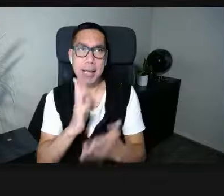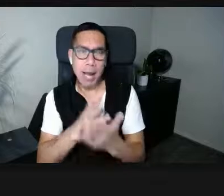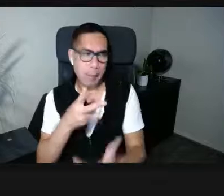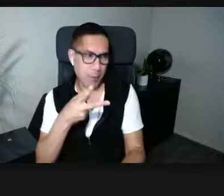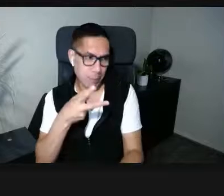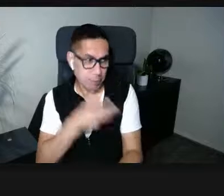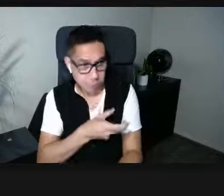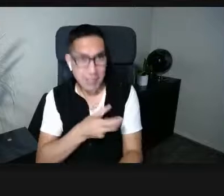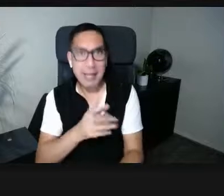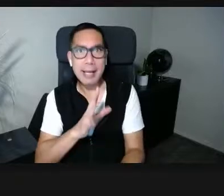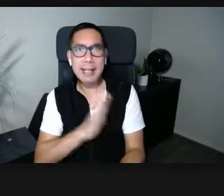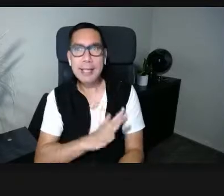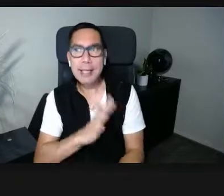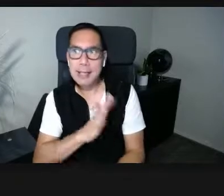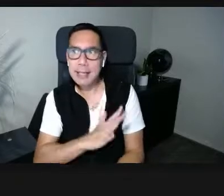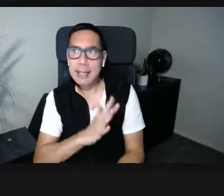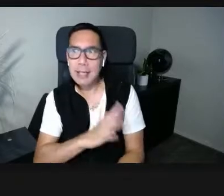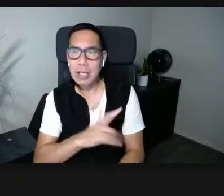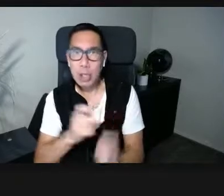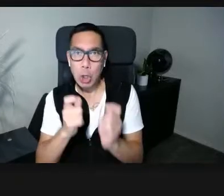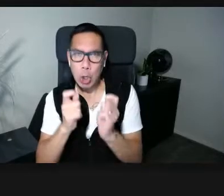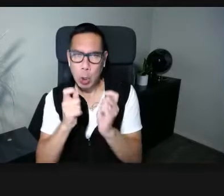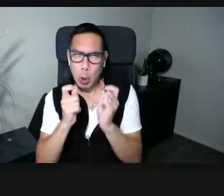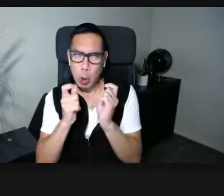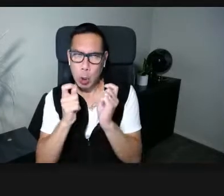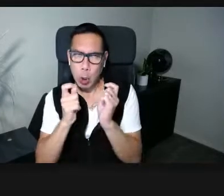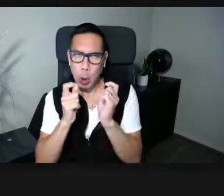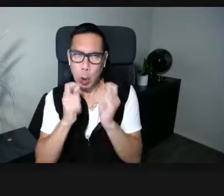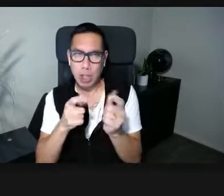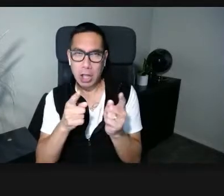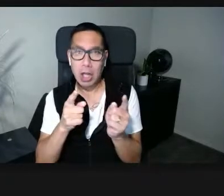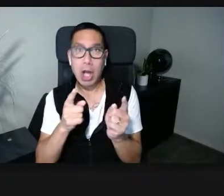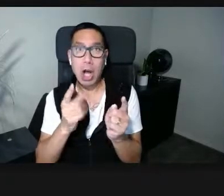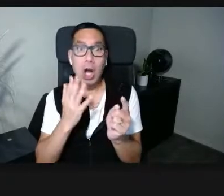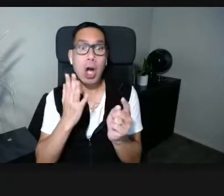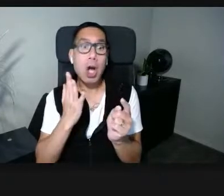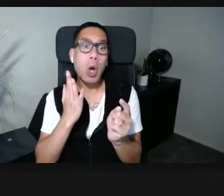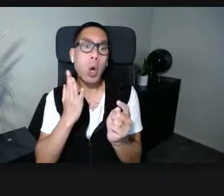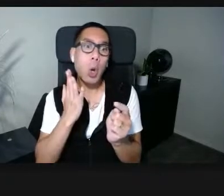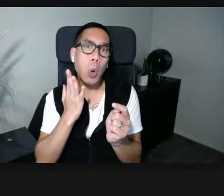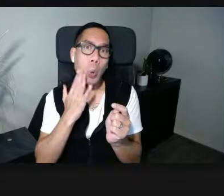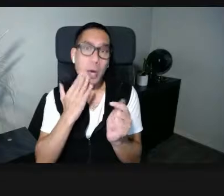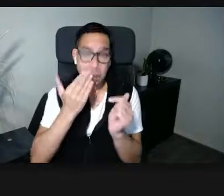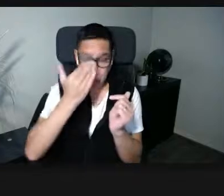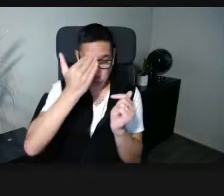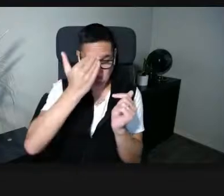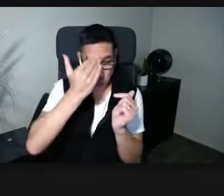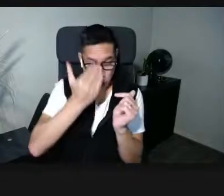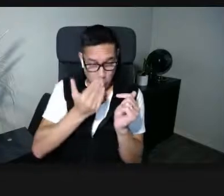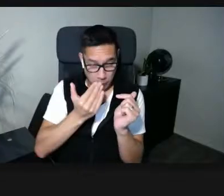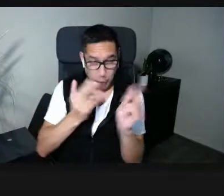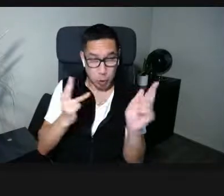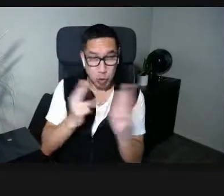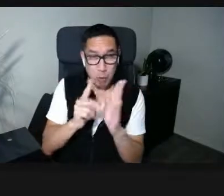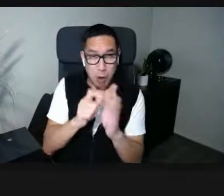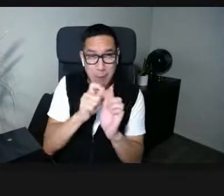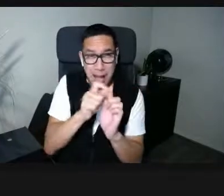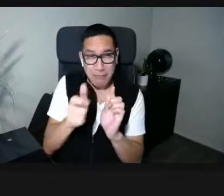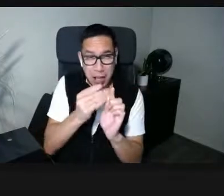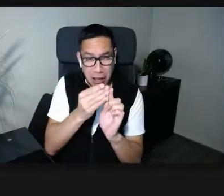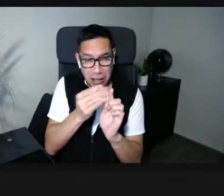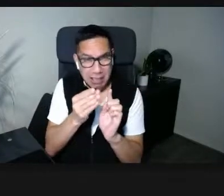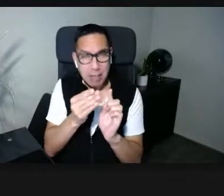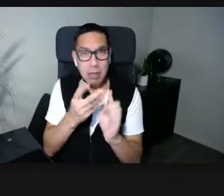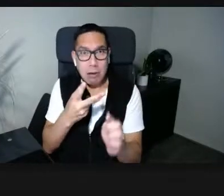administered like a relatively short time after the stroke has occurred. So that's why we think it might